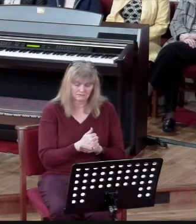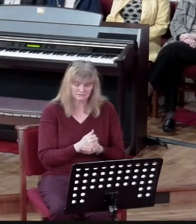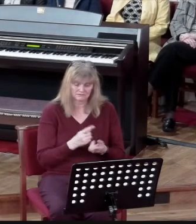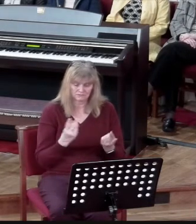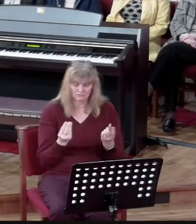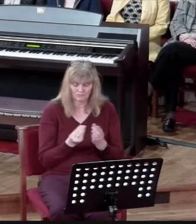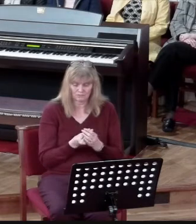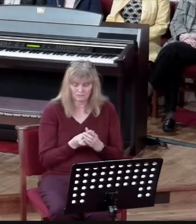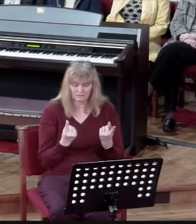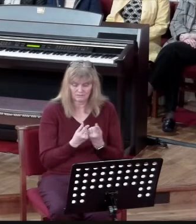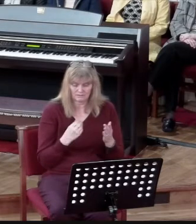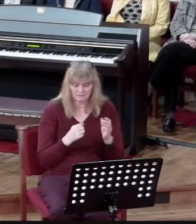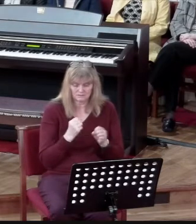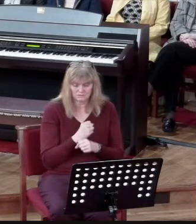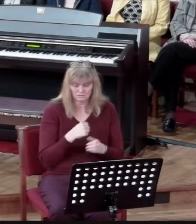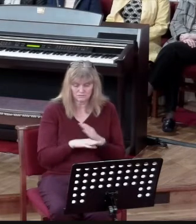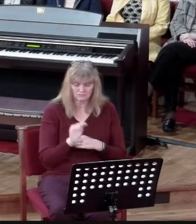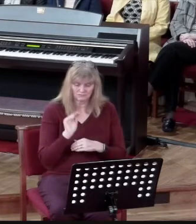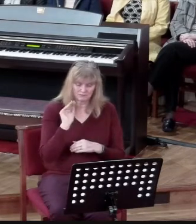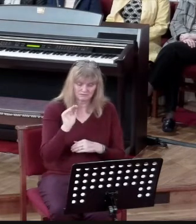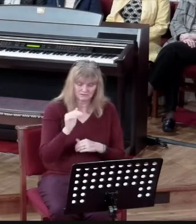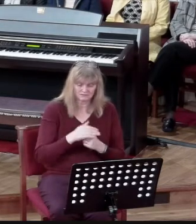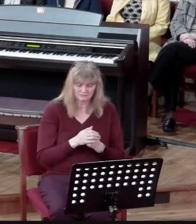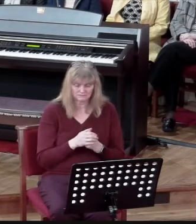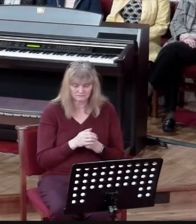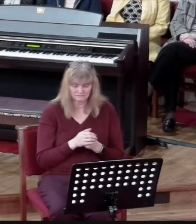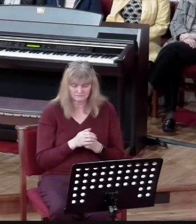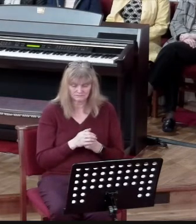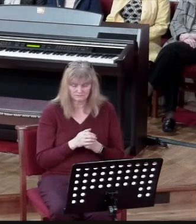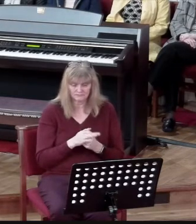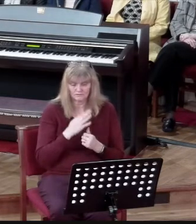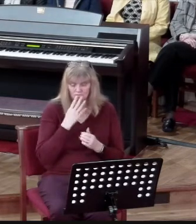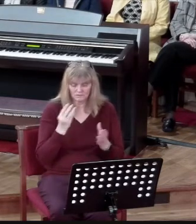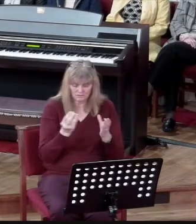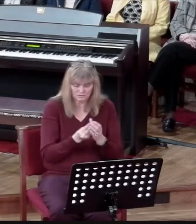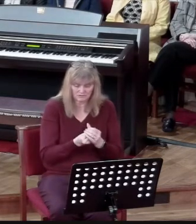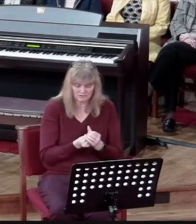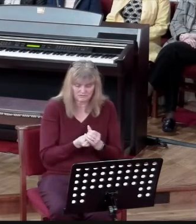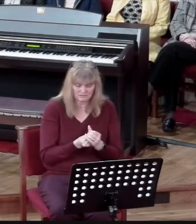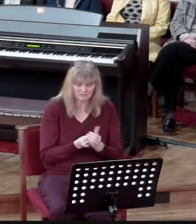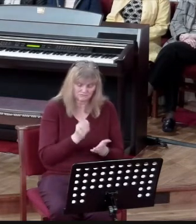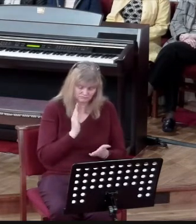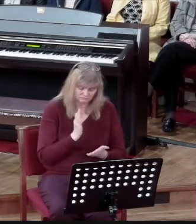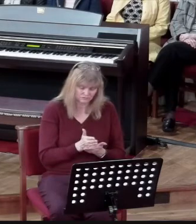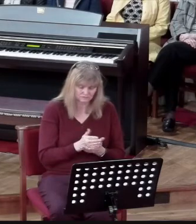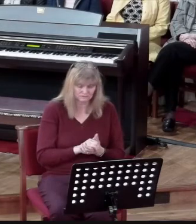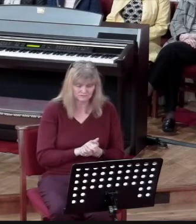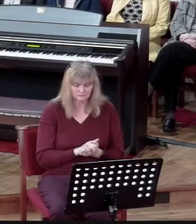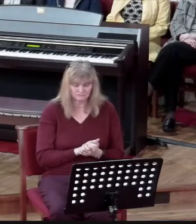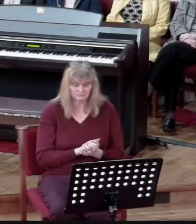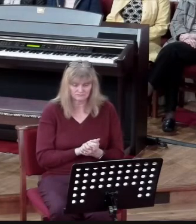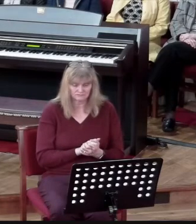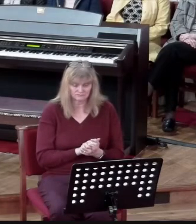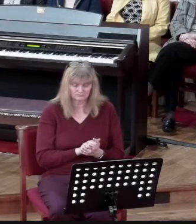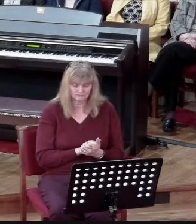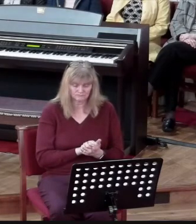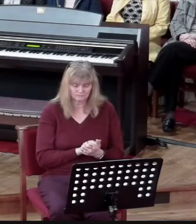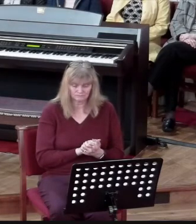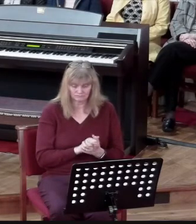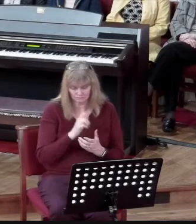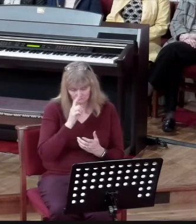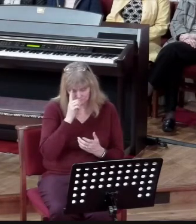perceptiveness about it. And when they work together, that's the way it should be. when it's done out of love for the Lord, as it was